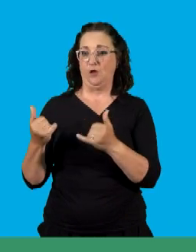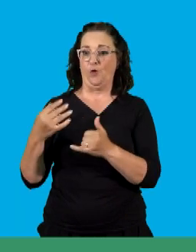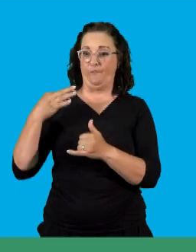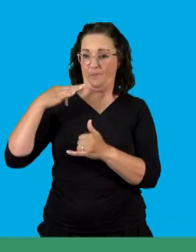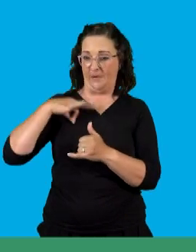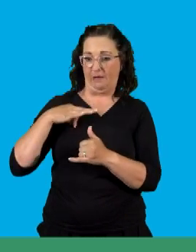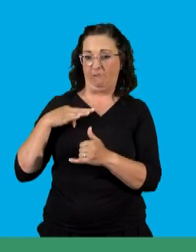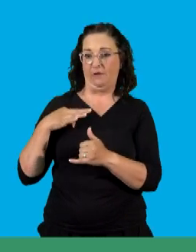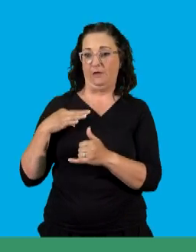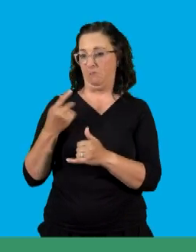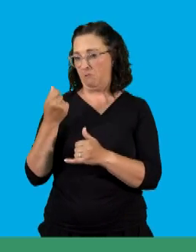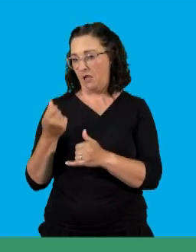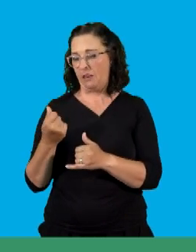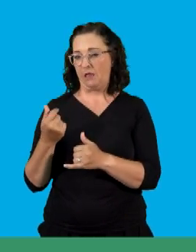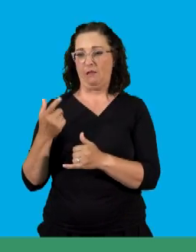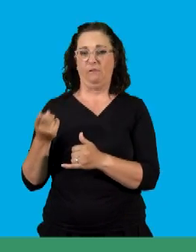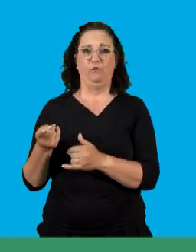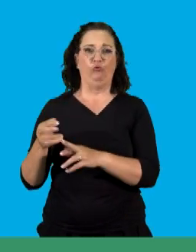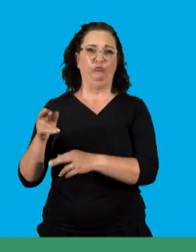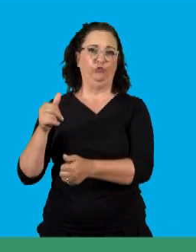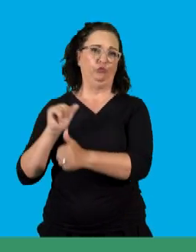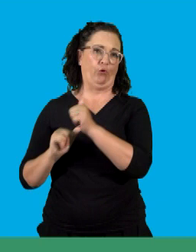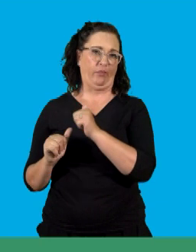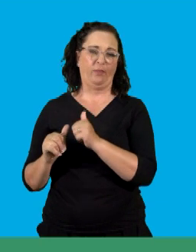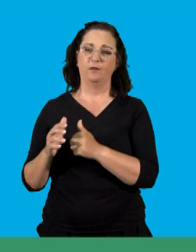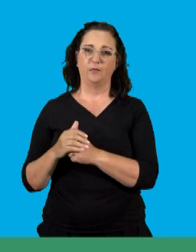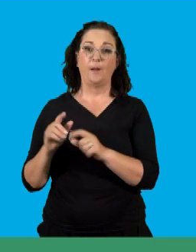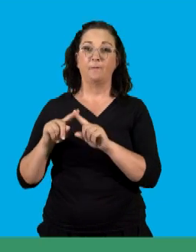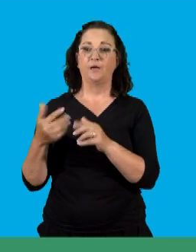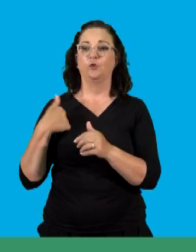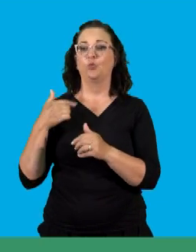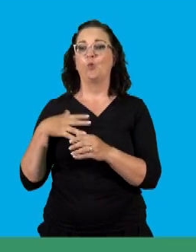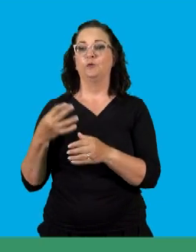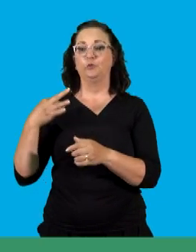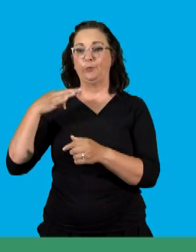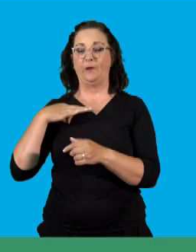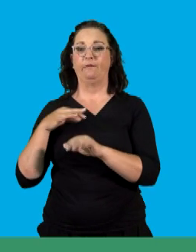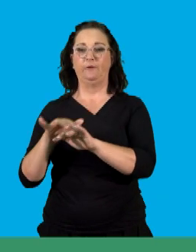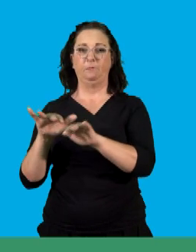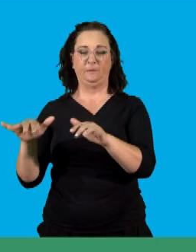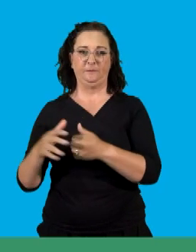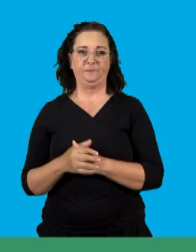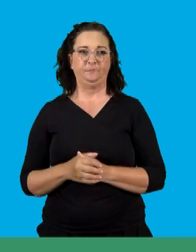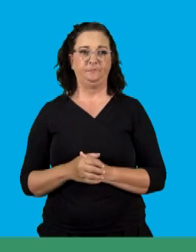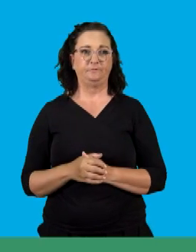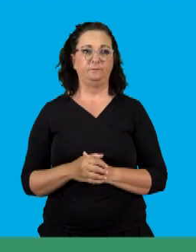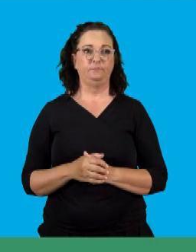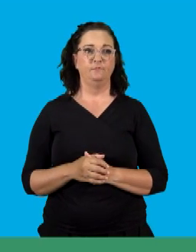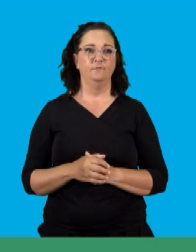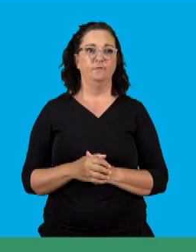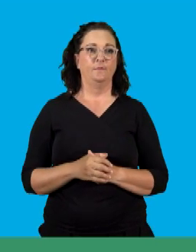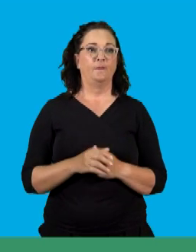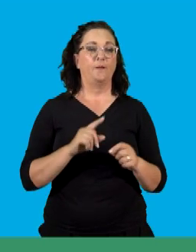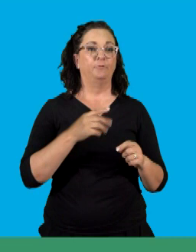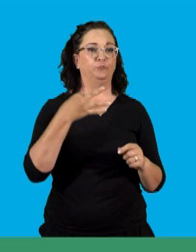to benefit anything, not to gain anything in return, but to benefit the society. Profit companies